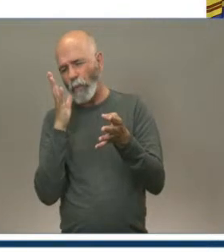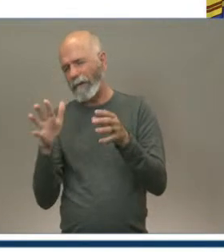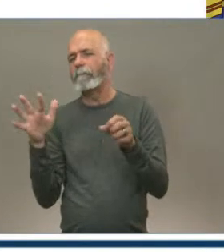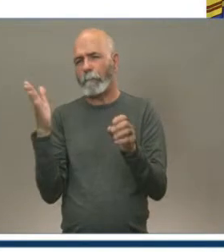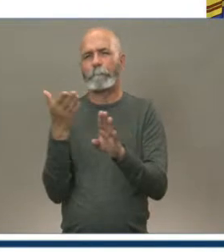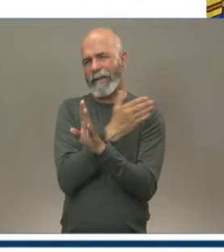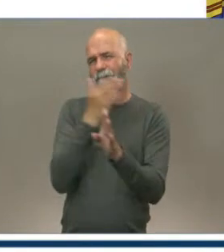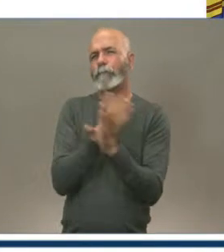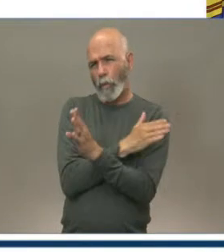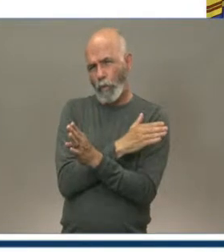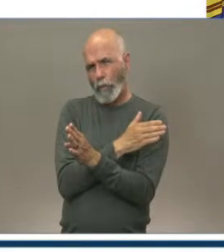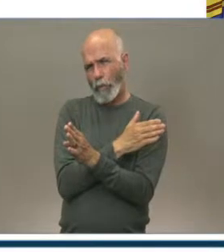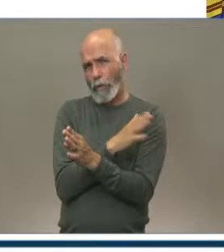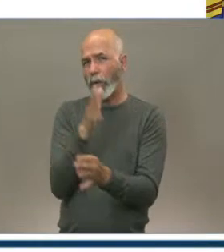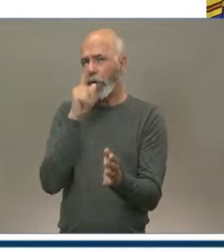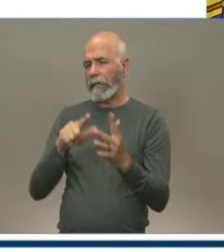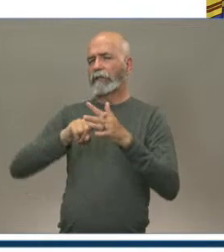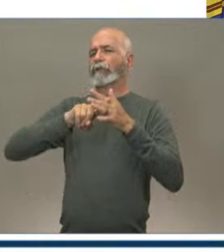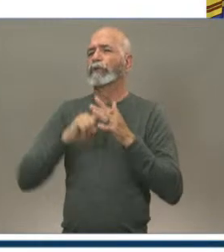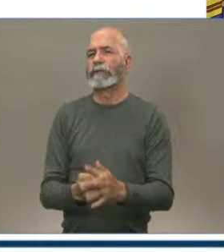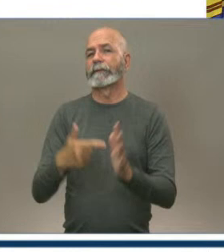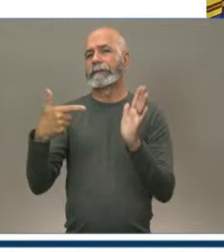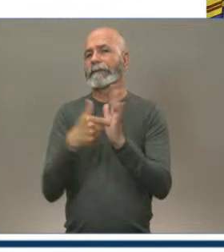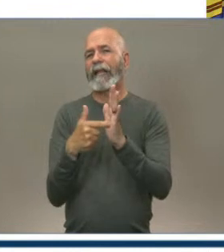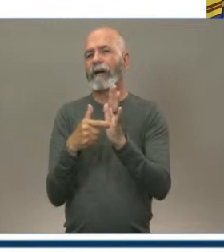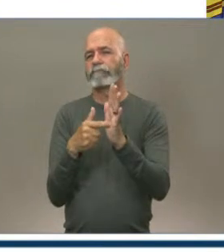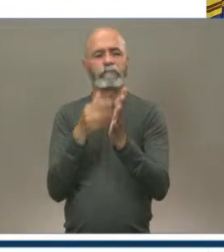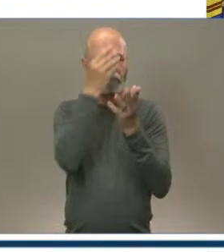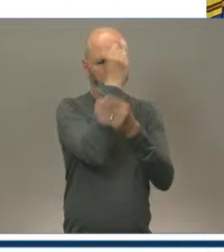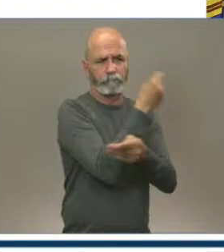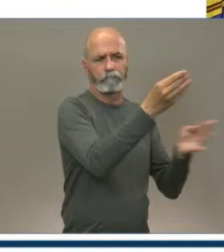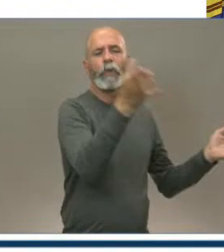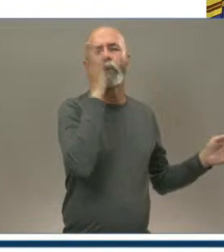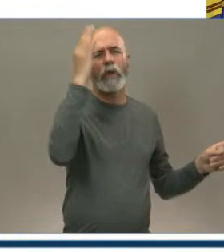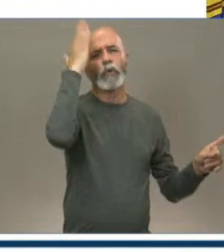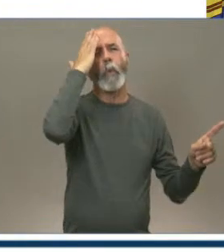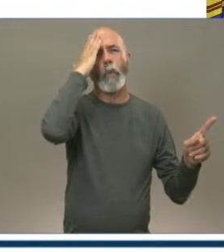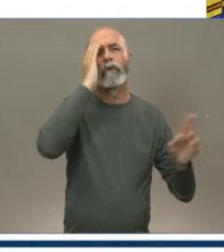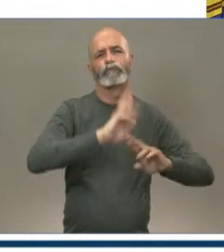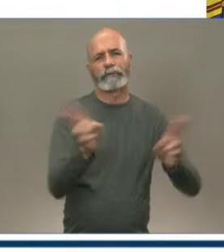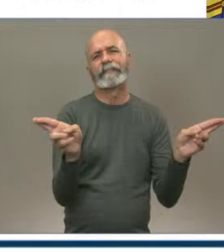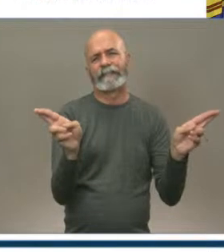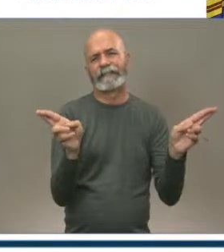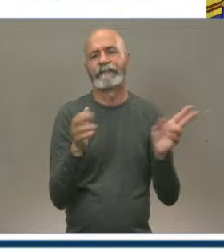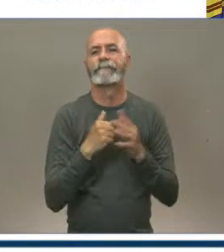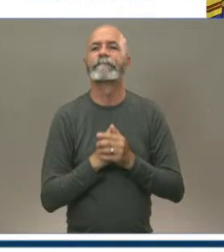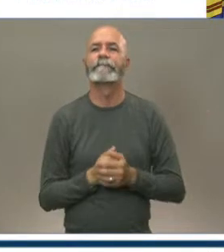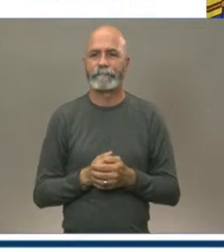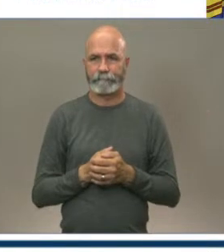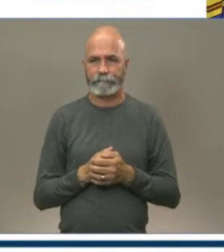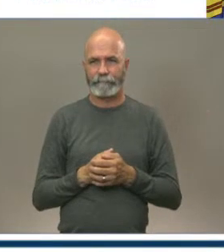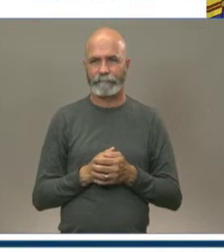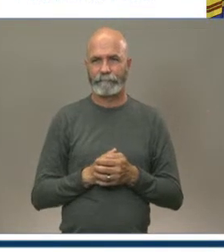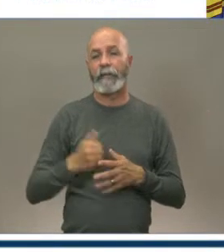people's arms for the second dose. Next, we'll go to the Canadian Press. Danielle Edwards. Danielle, go ahead.